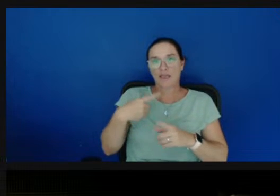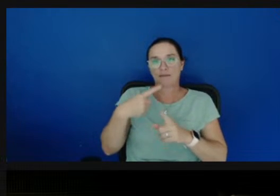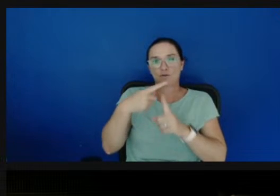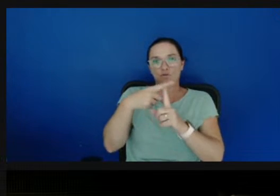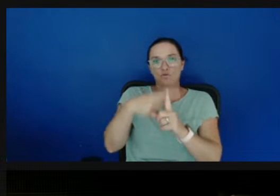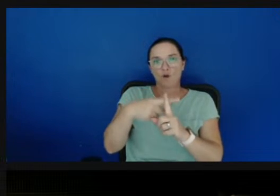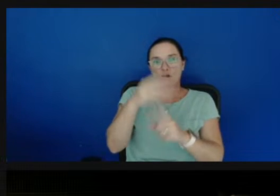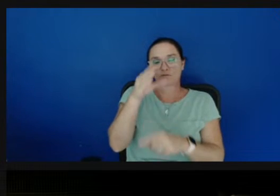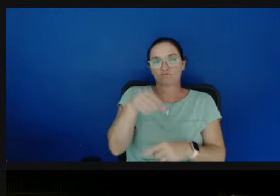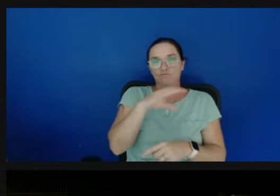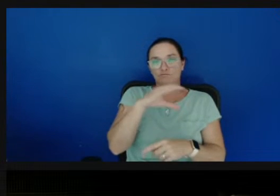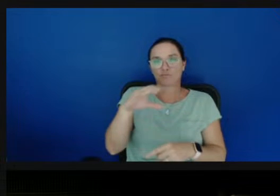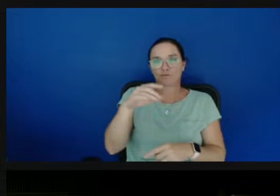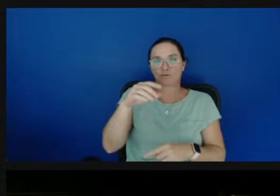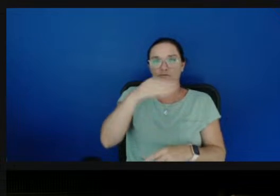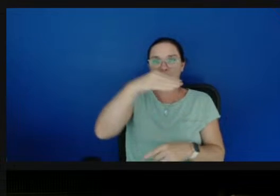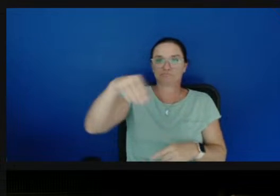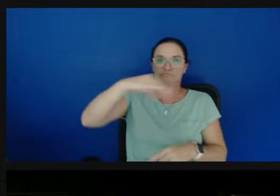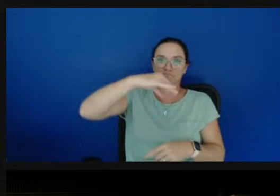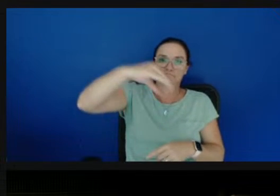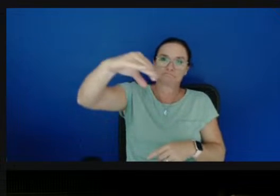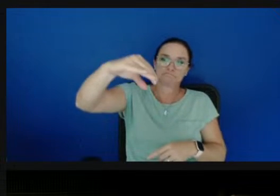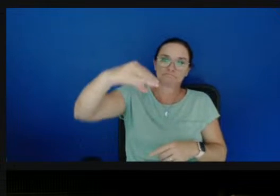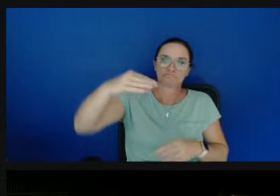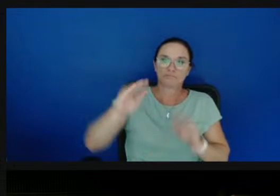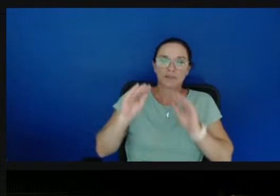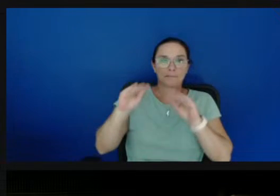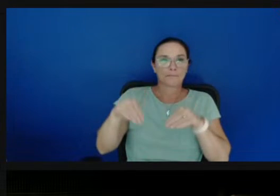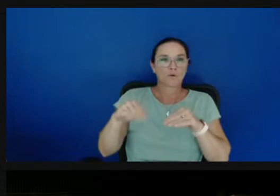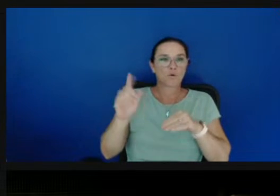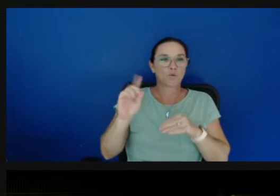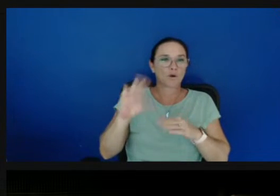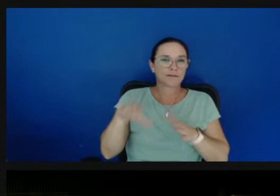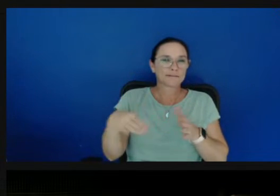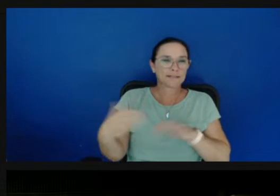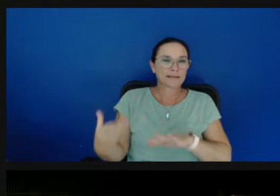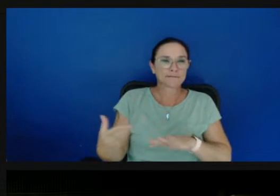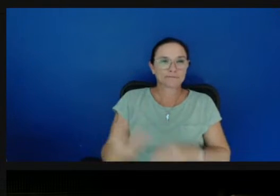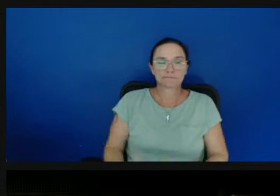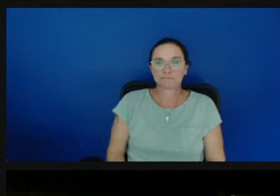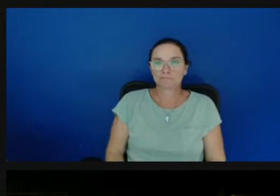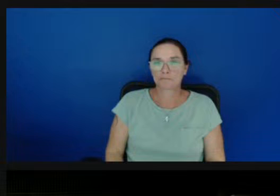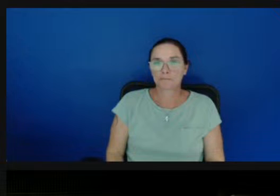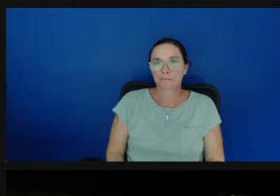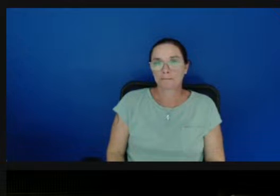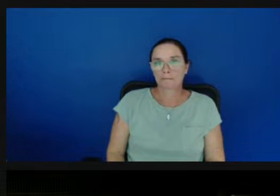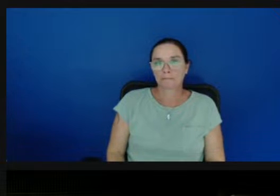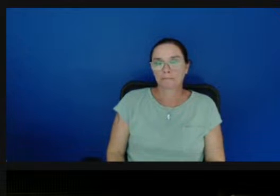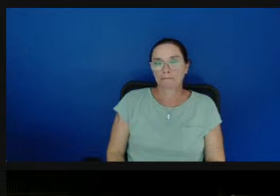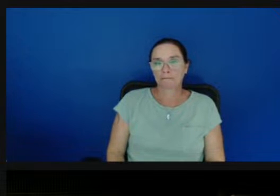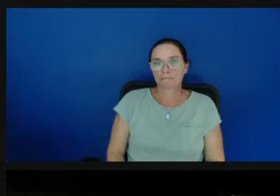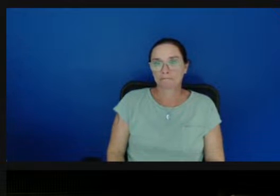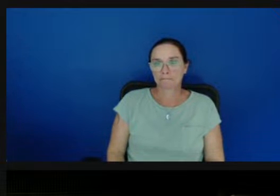It goes that way in case you have a hard time seeing it like that on the ground.